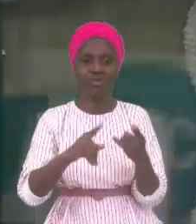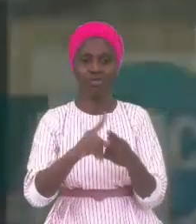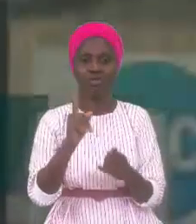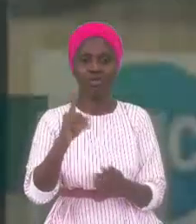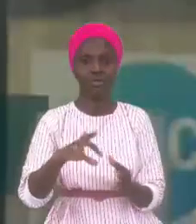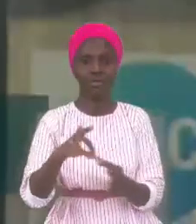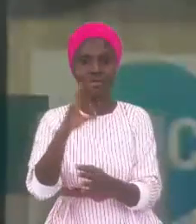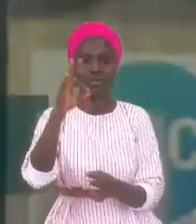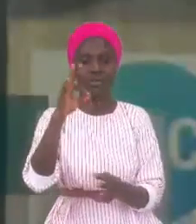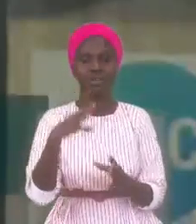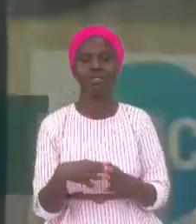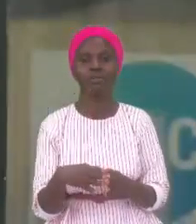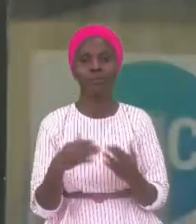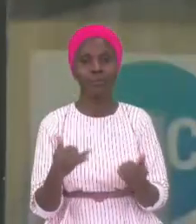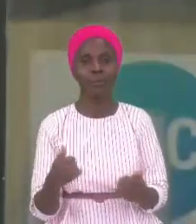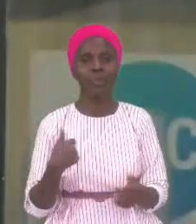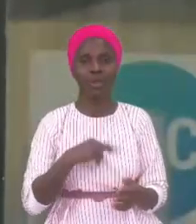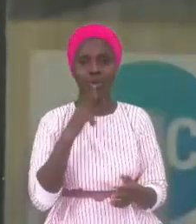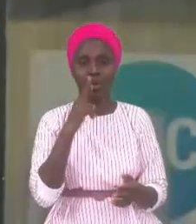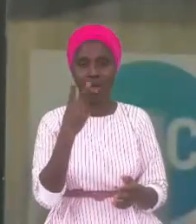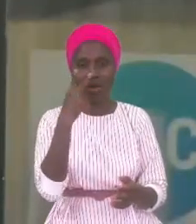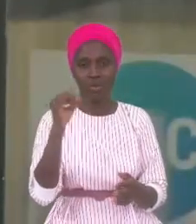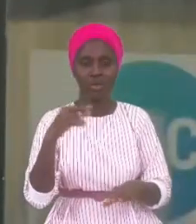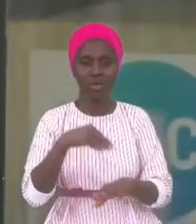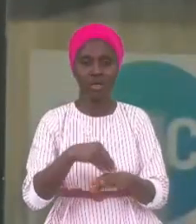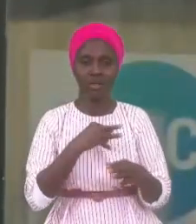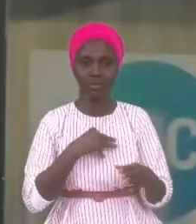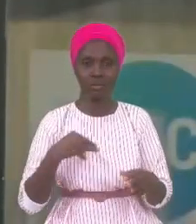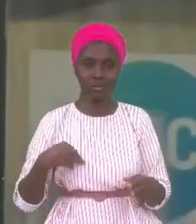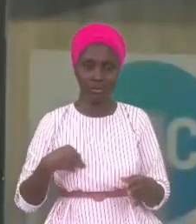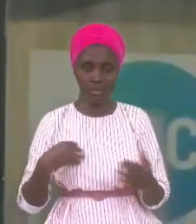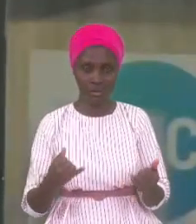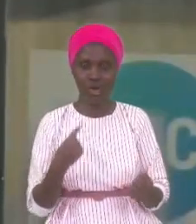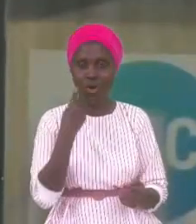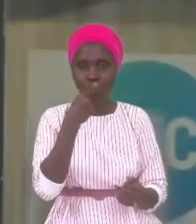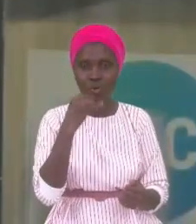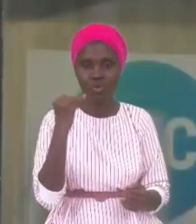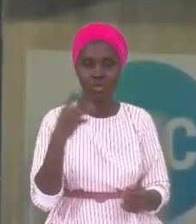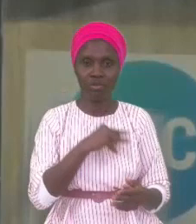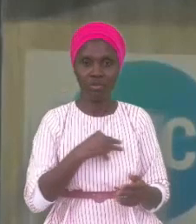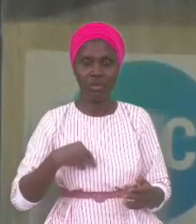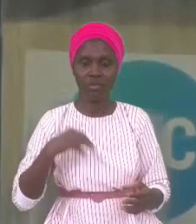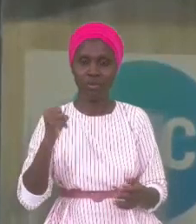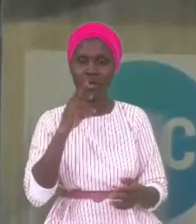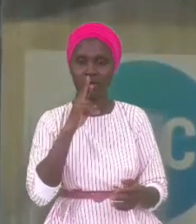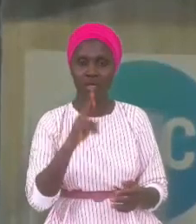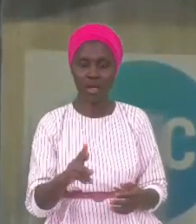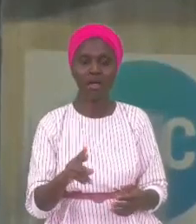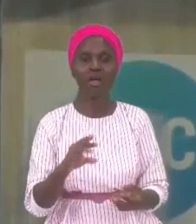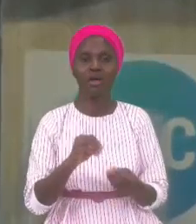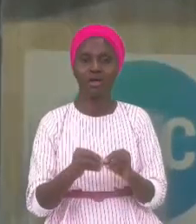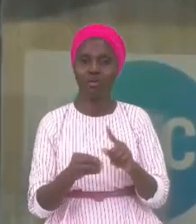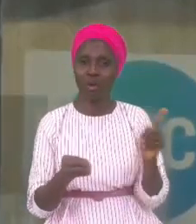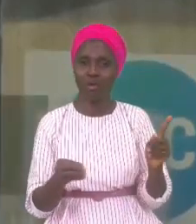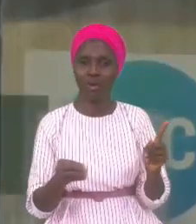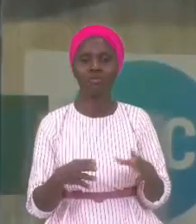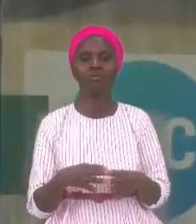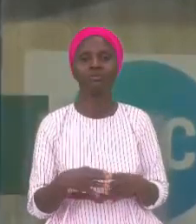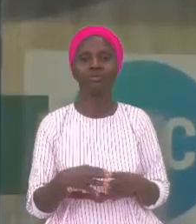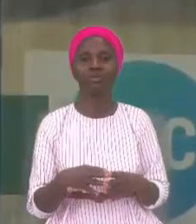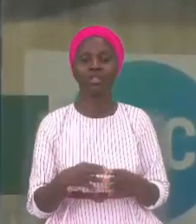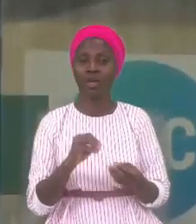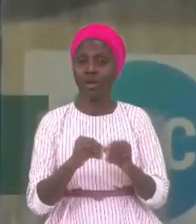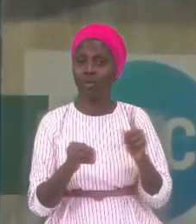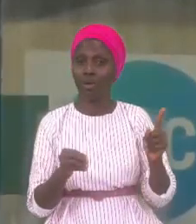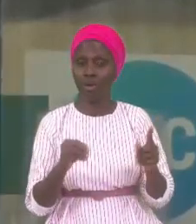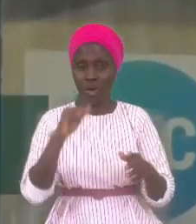the membership are and who the members are. We're looking at number one, sons and daughters of God. Sons and daughters of